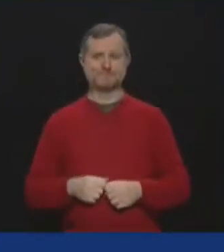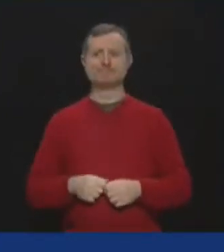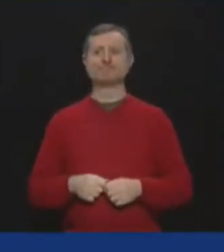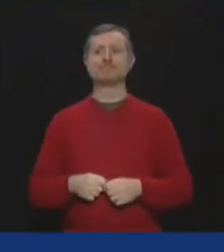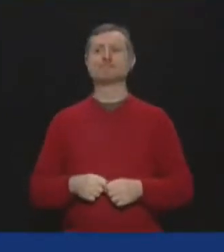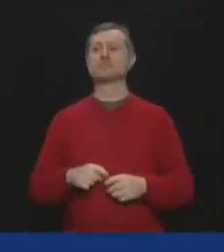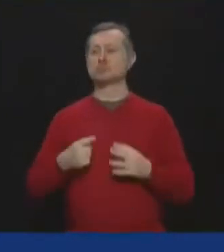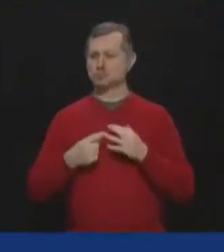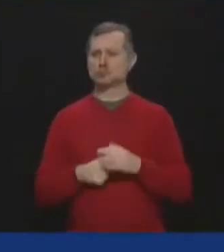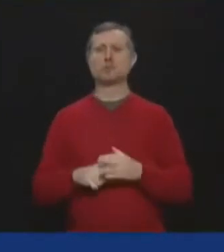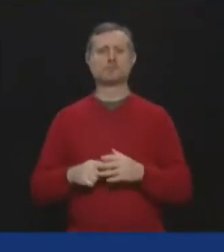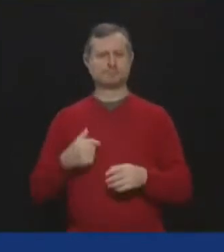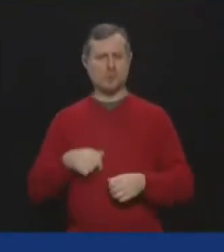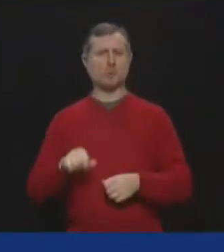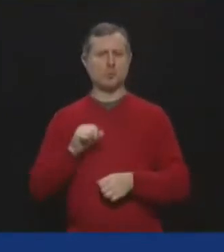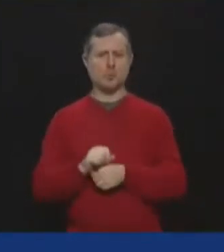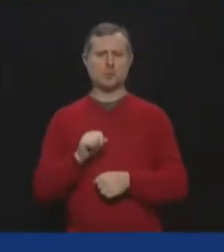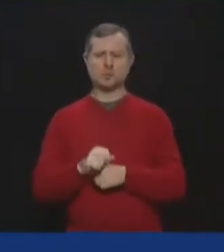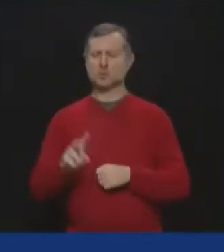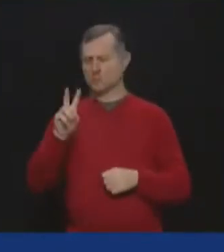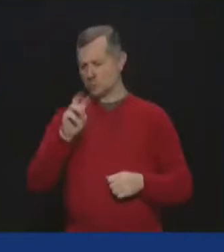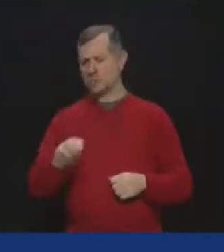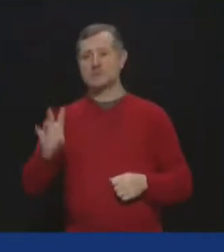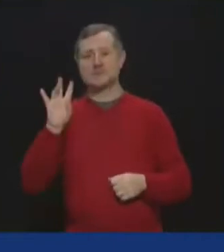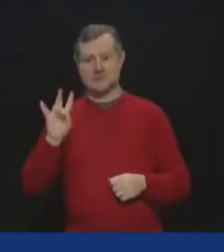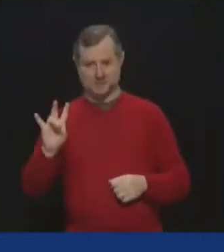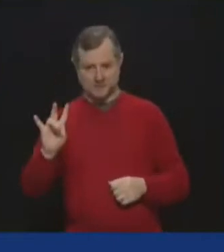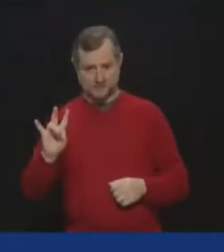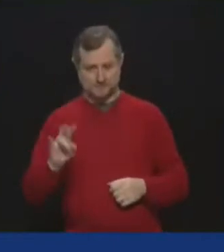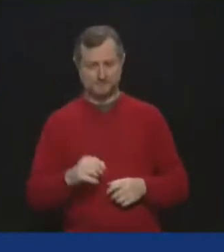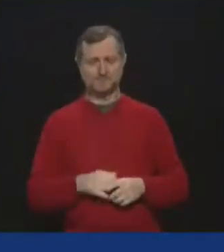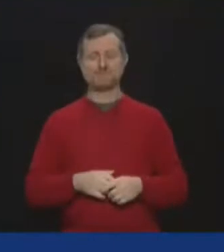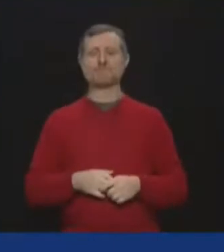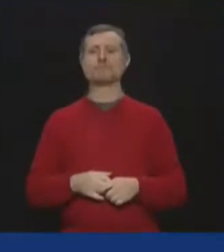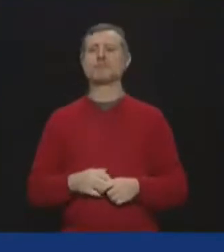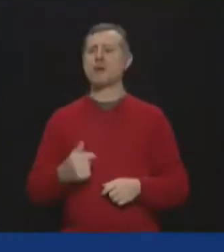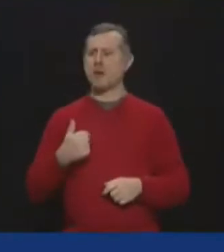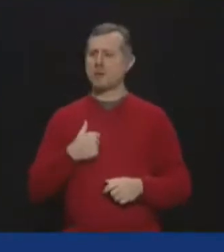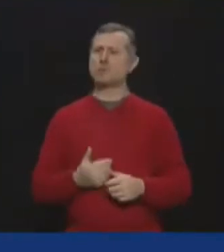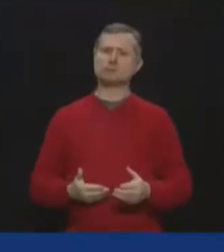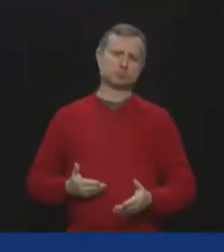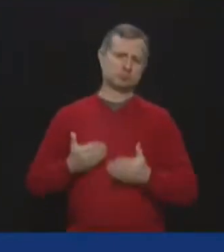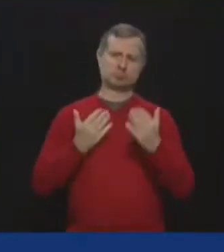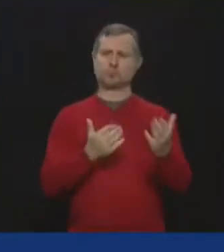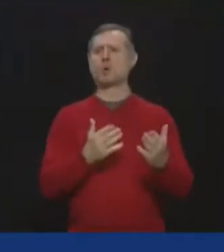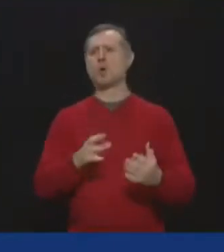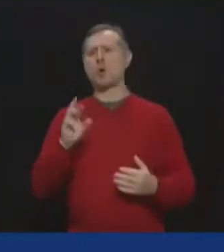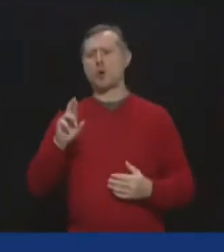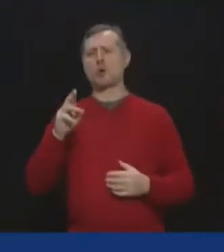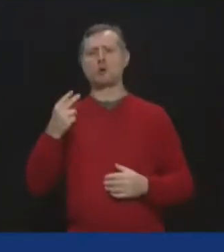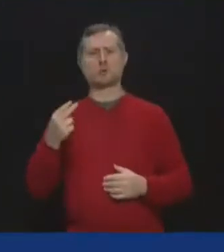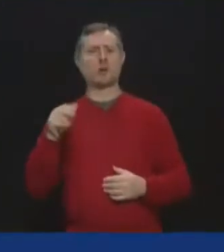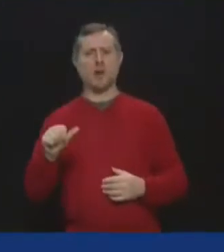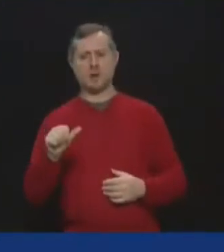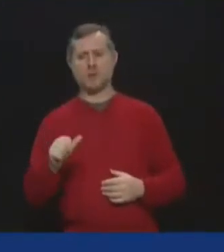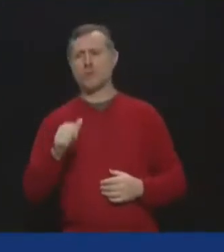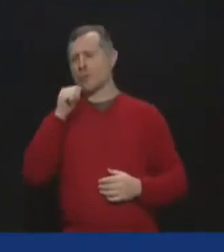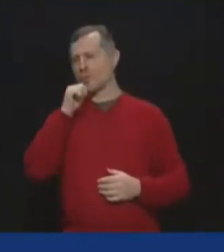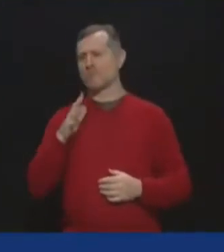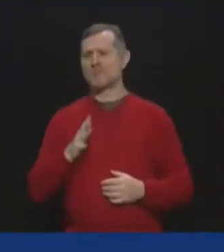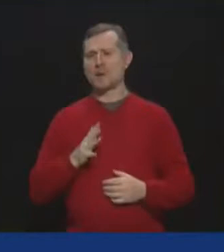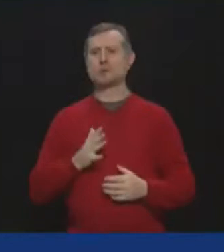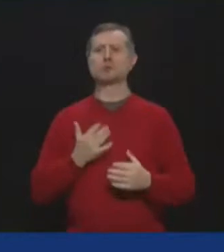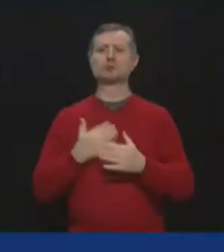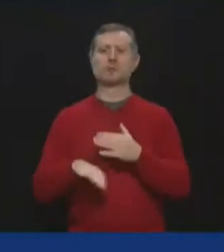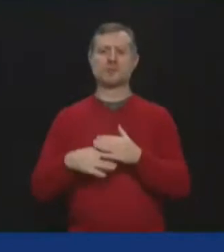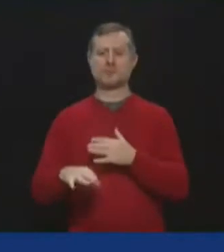2007, I carried the Women's Reproductive Health Act. They explained to me